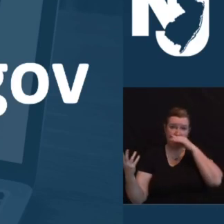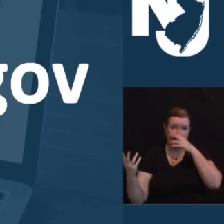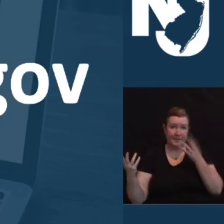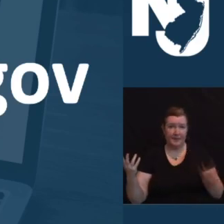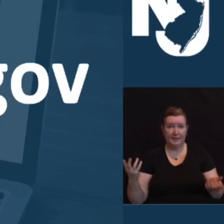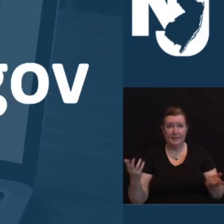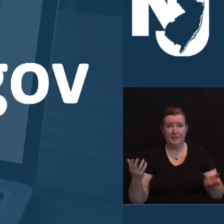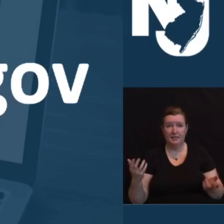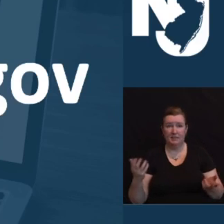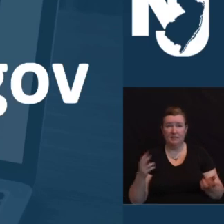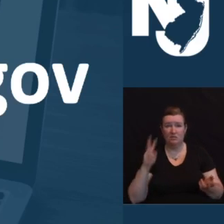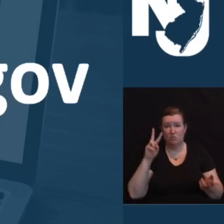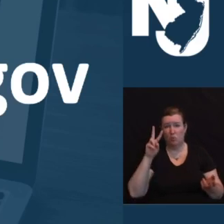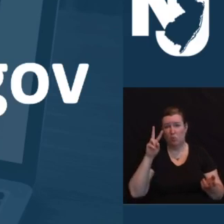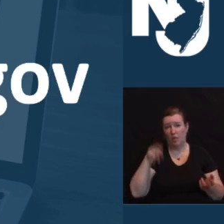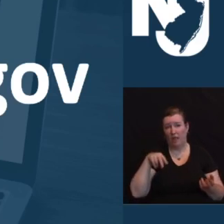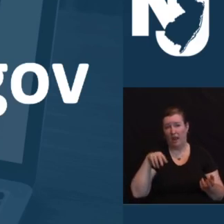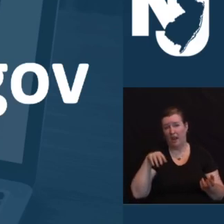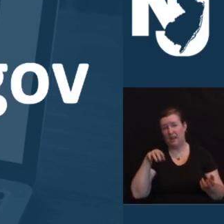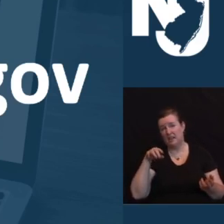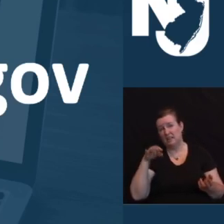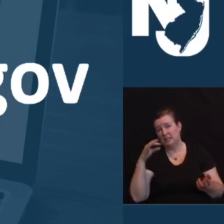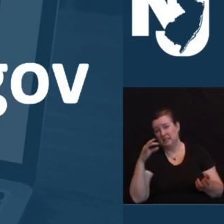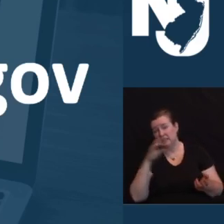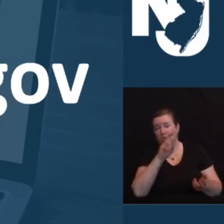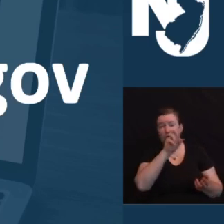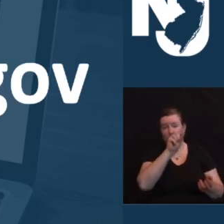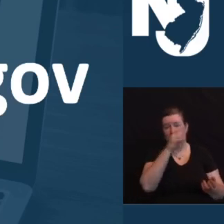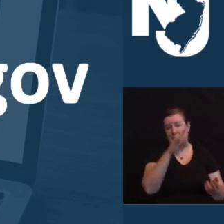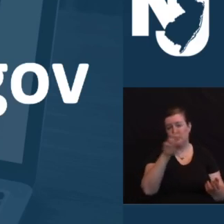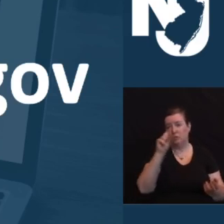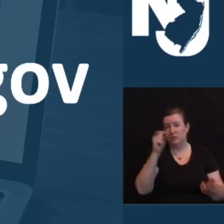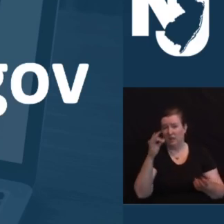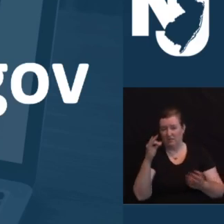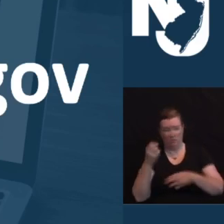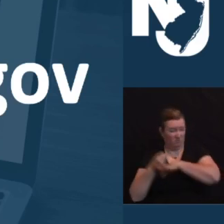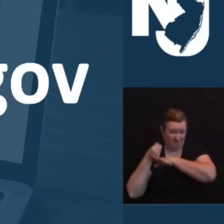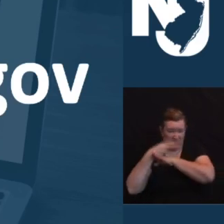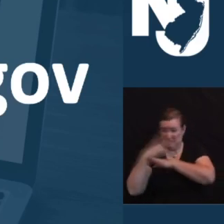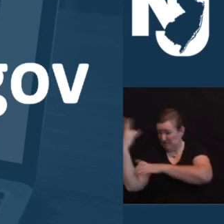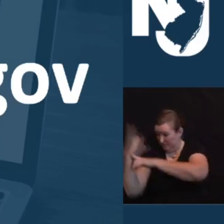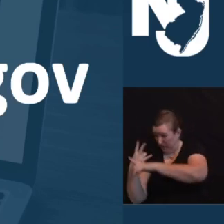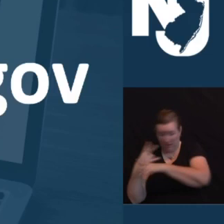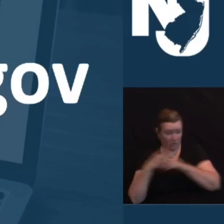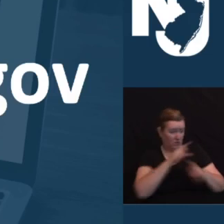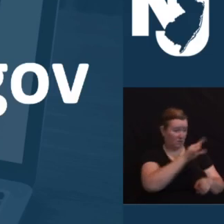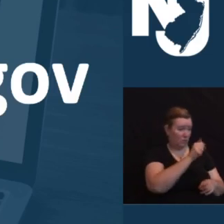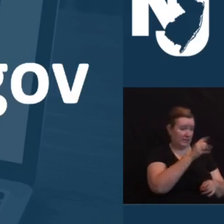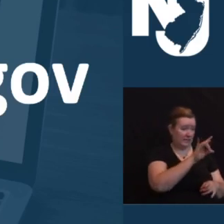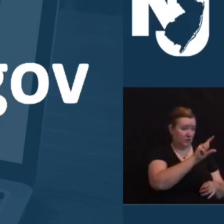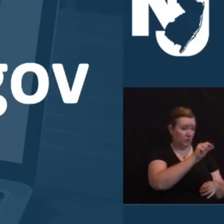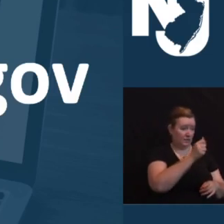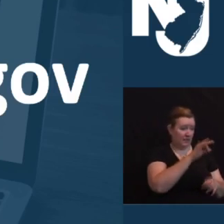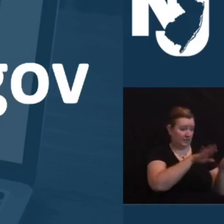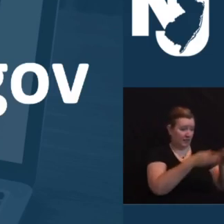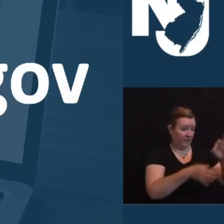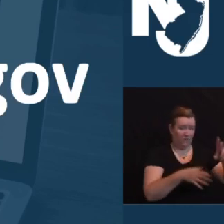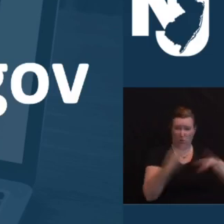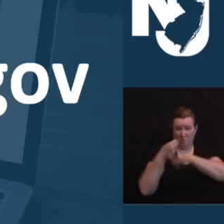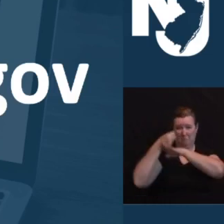2018-2019 flu season. 11 times. We must take this virus very seriously. I